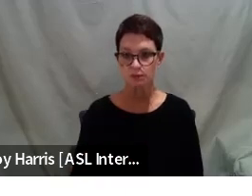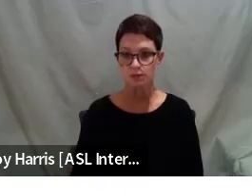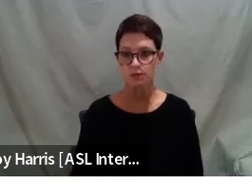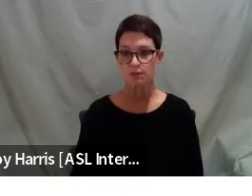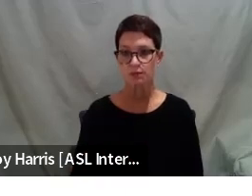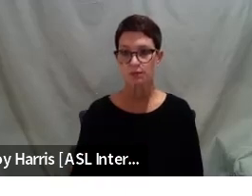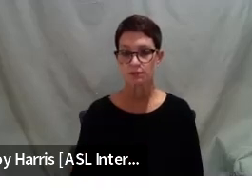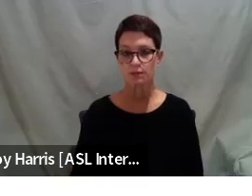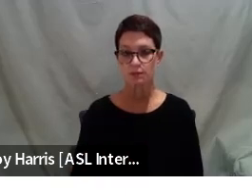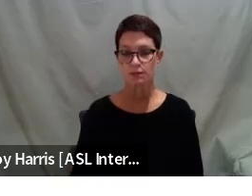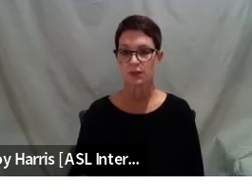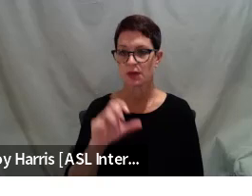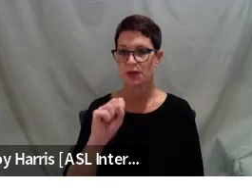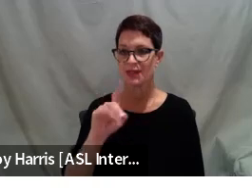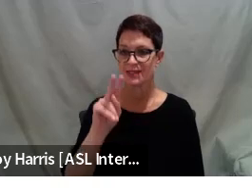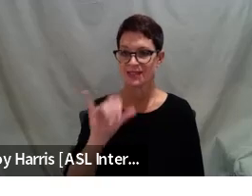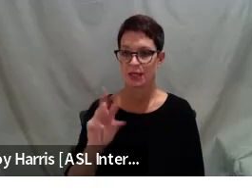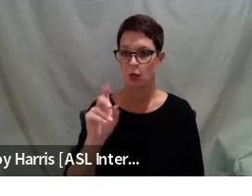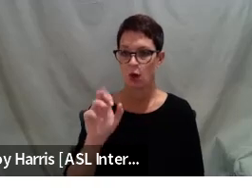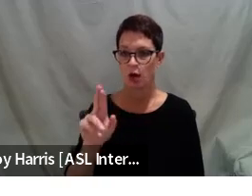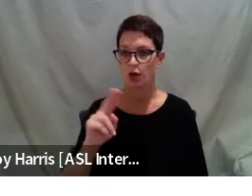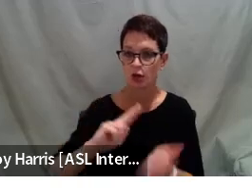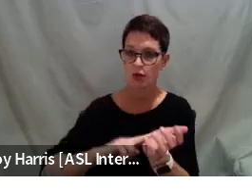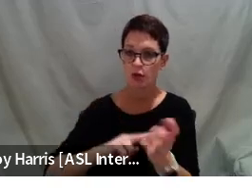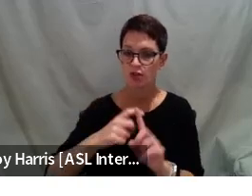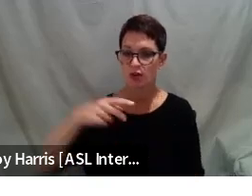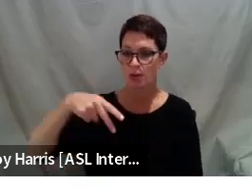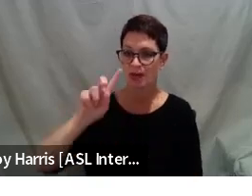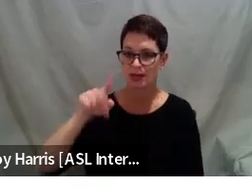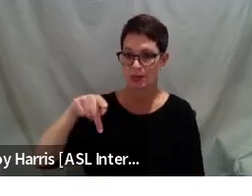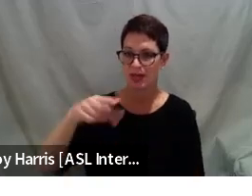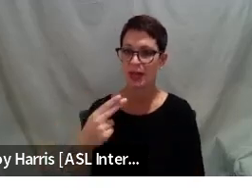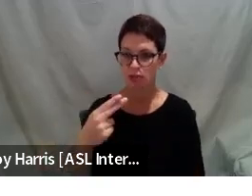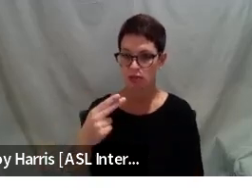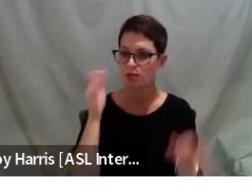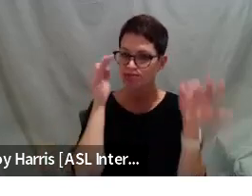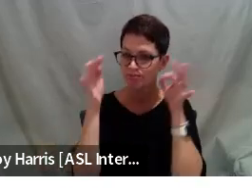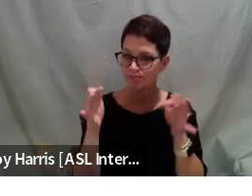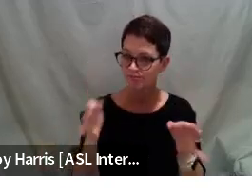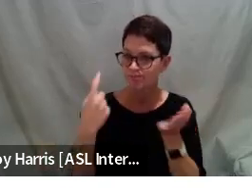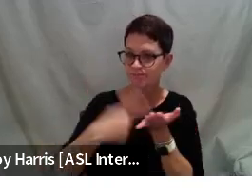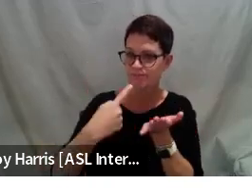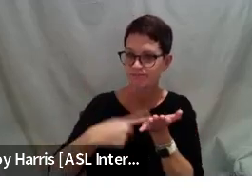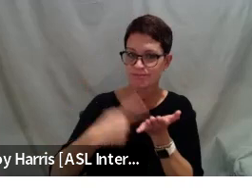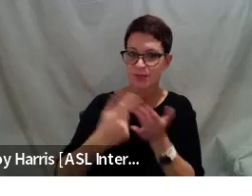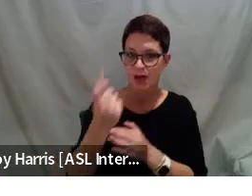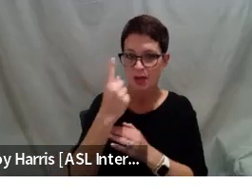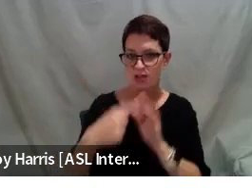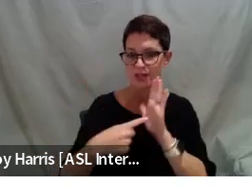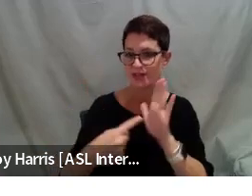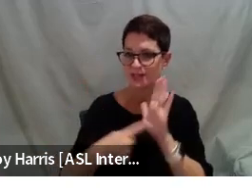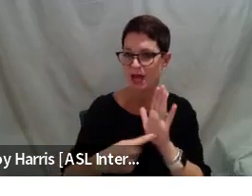now have Sydney Walker, a nurse from PDPH. She'll discuss understanding the signs